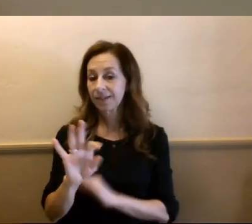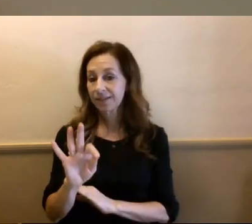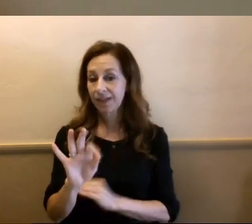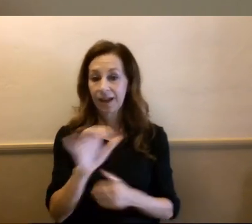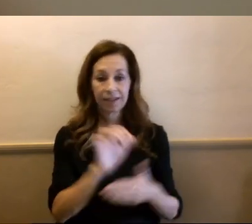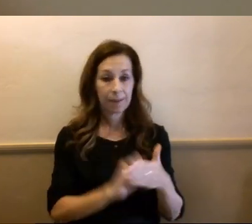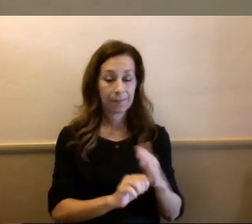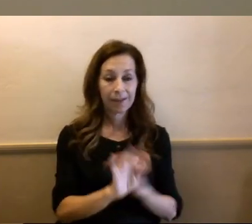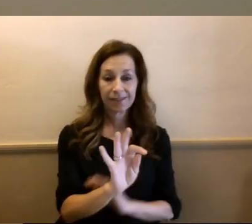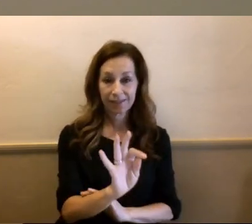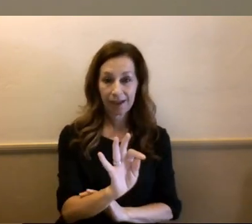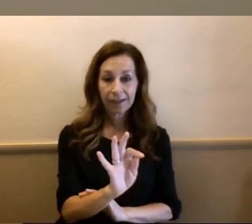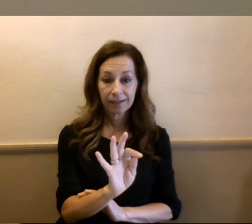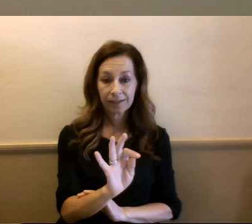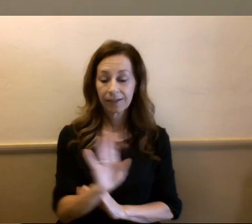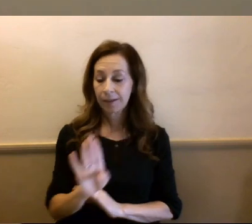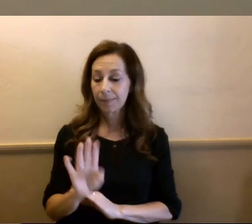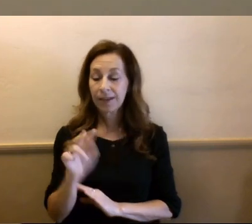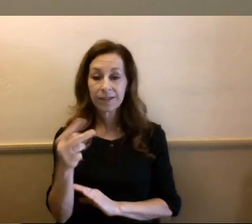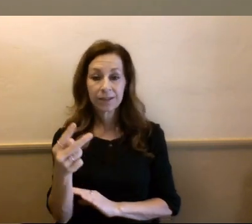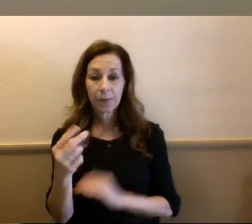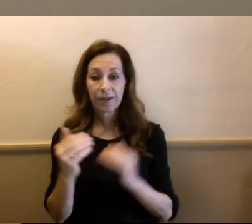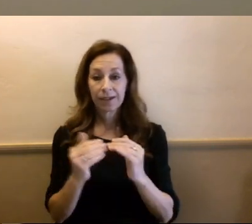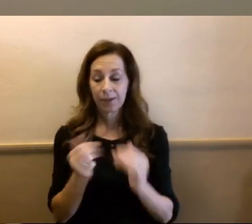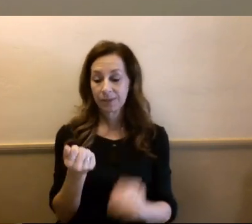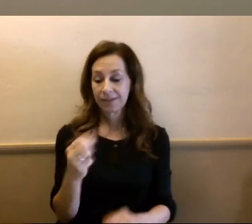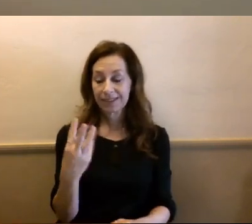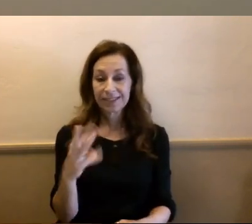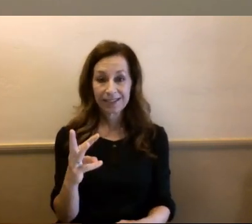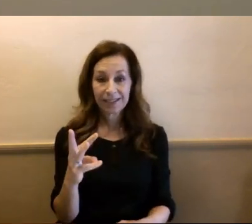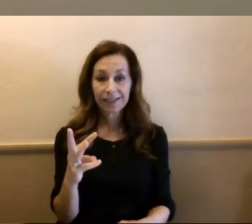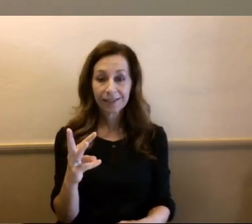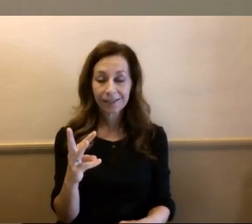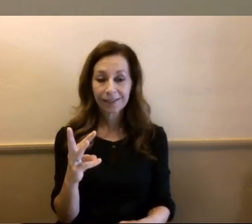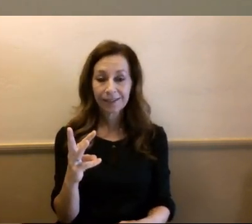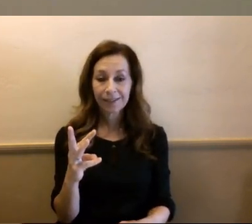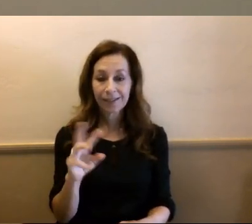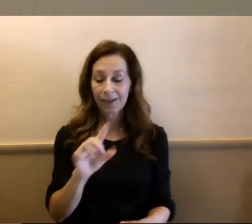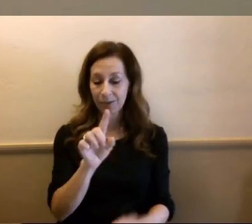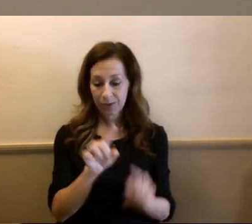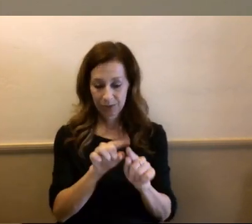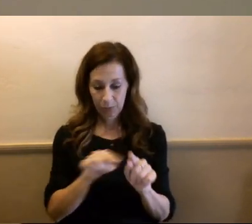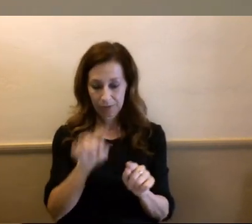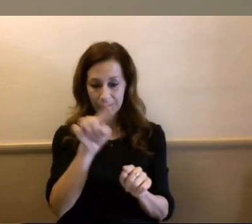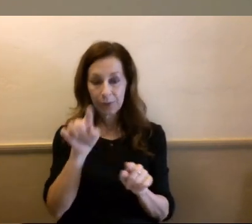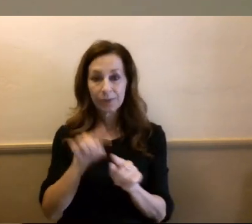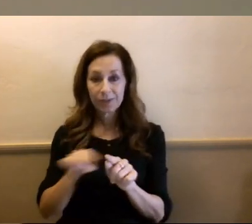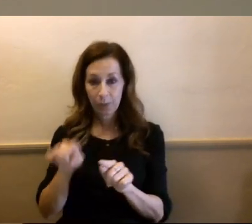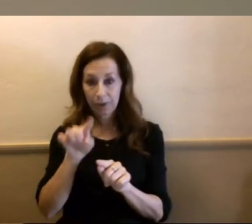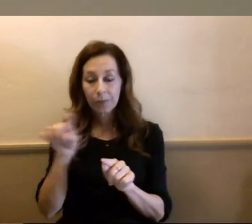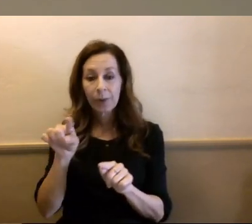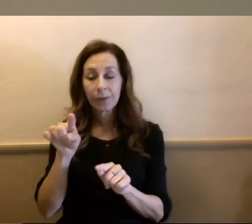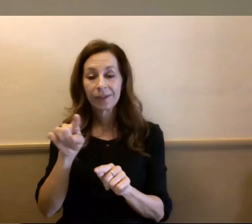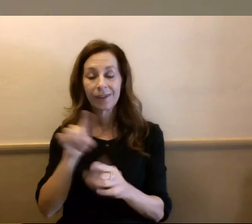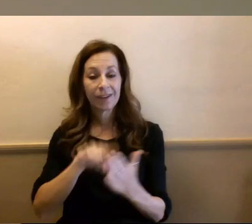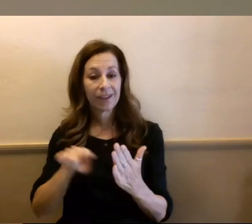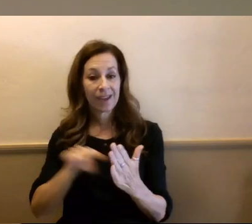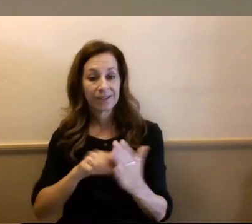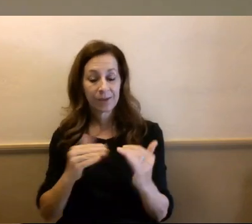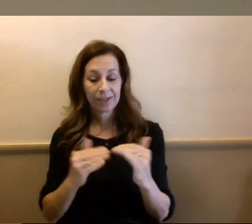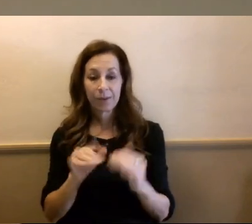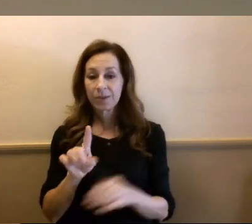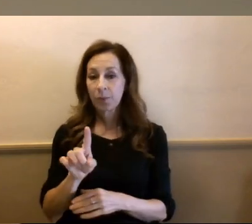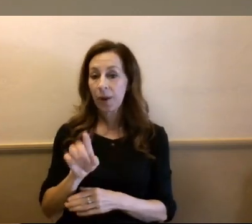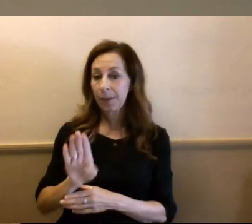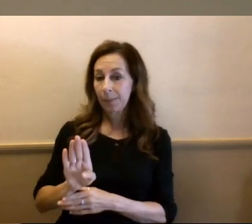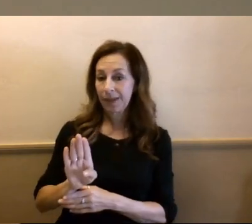Minus 9, B squared equals 16. Square root. That cancels to make